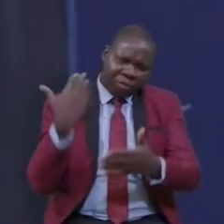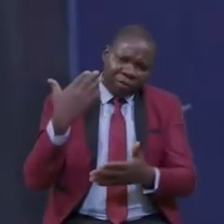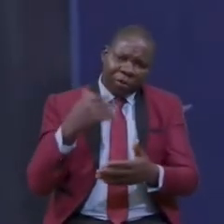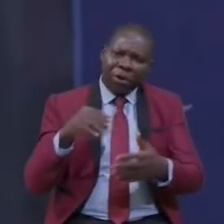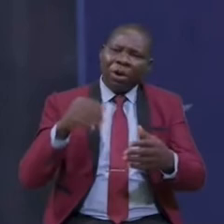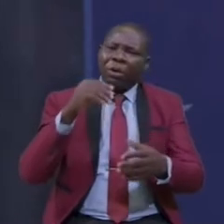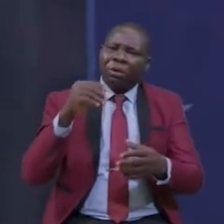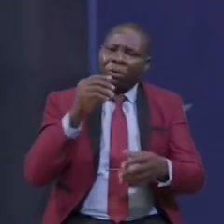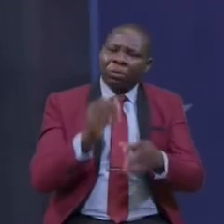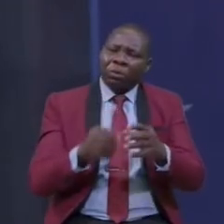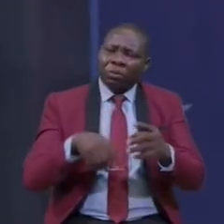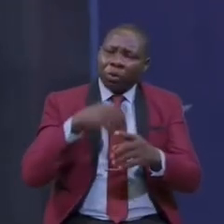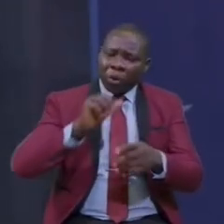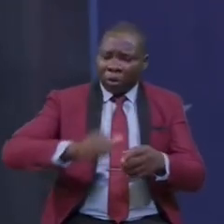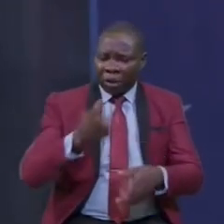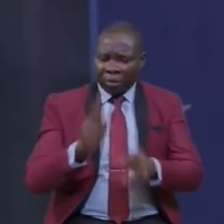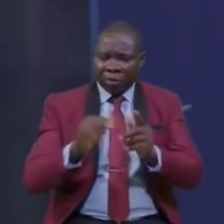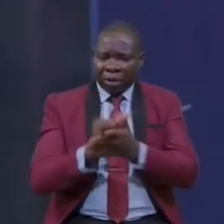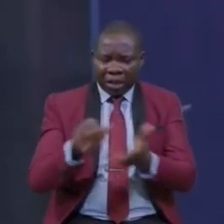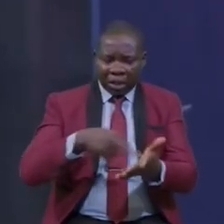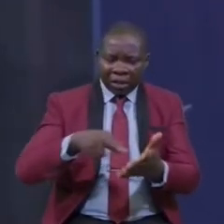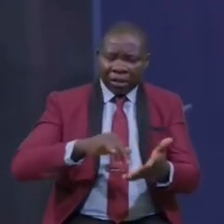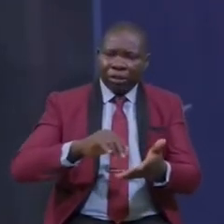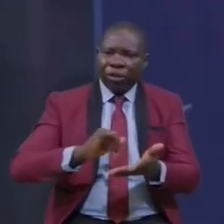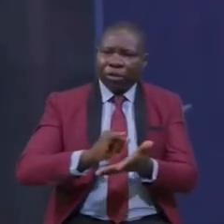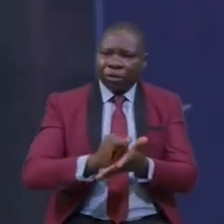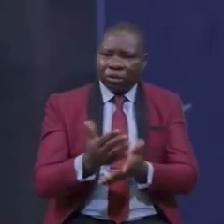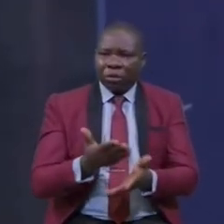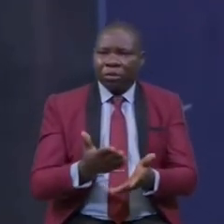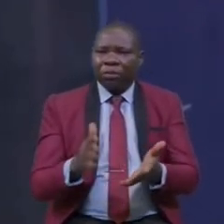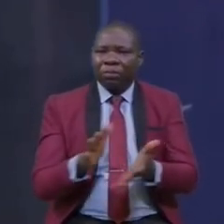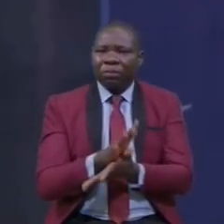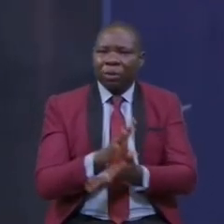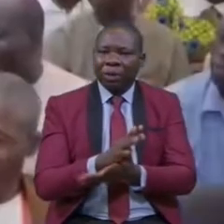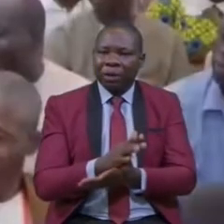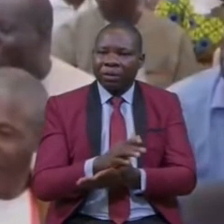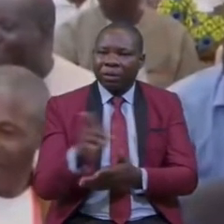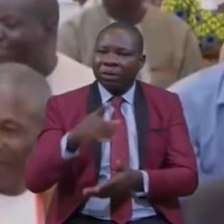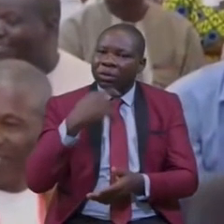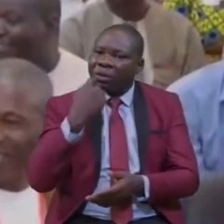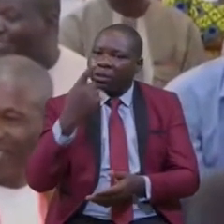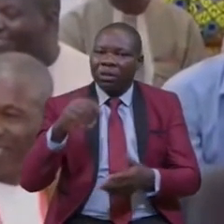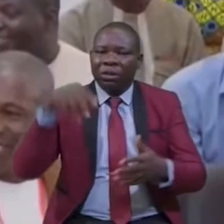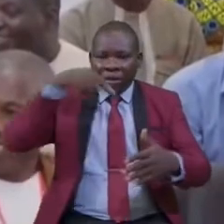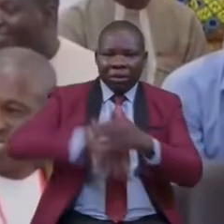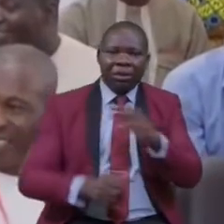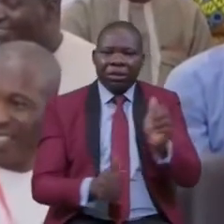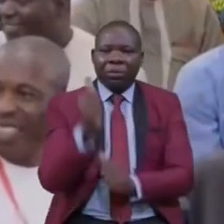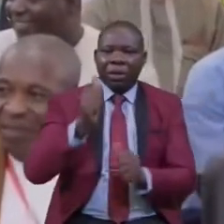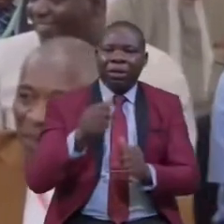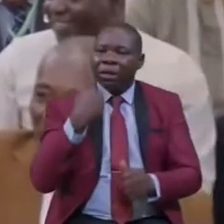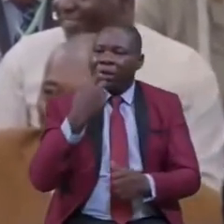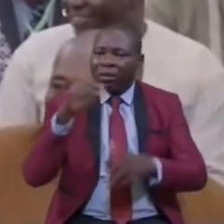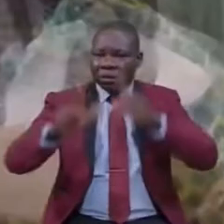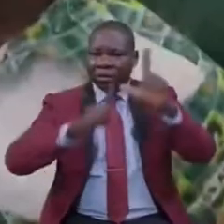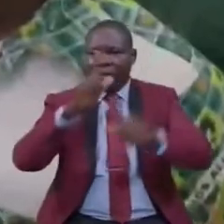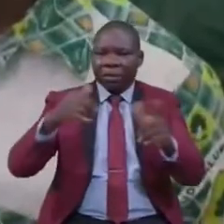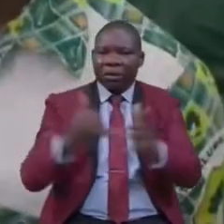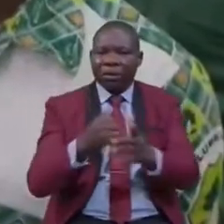said, this is deeper. And you say deeper, say it. Deeper. You say deeper, say